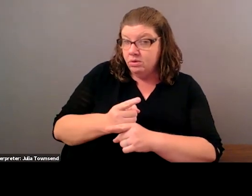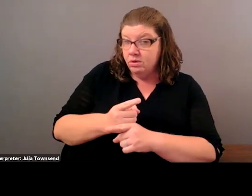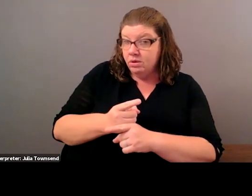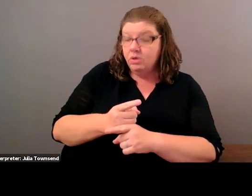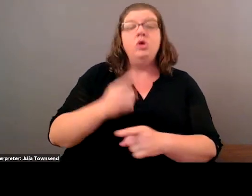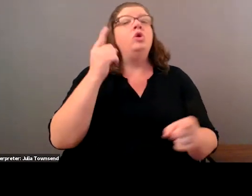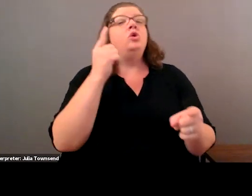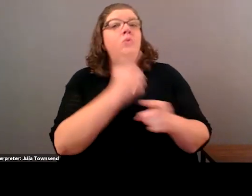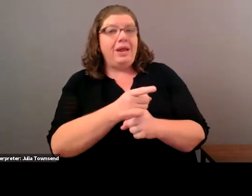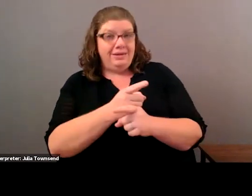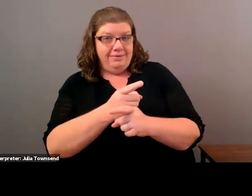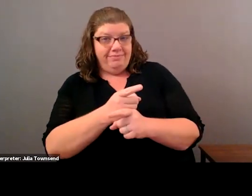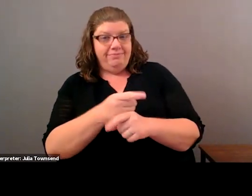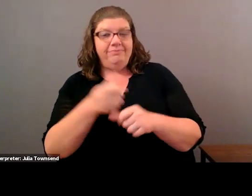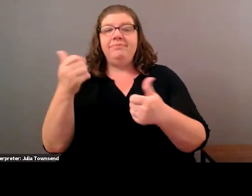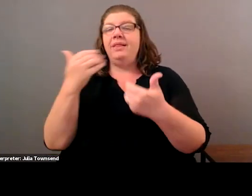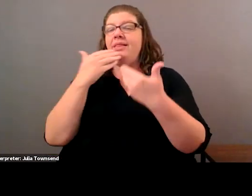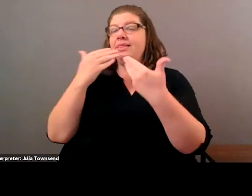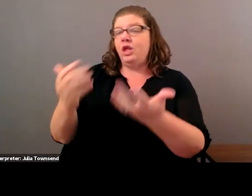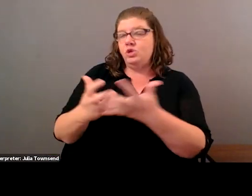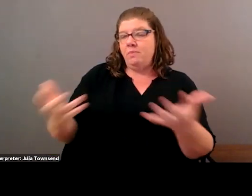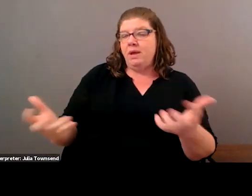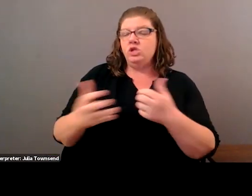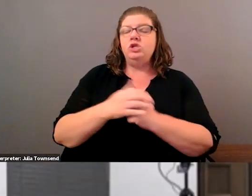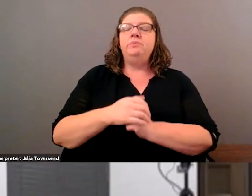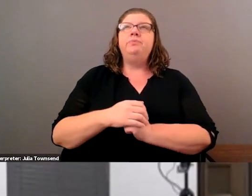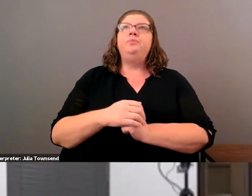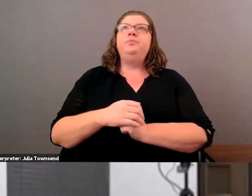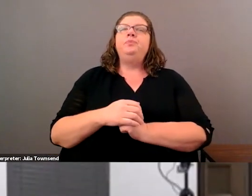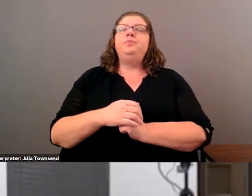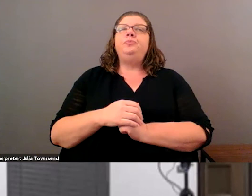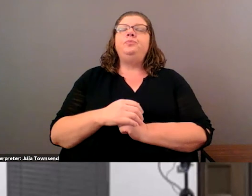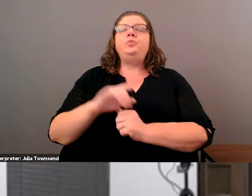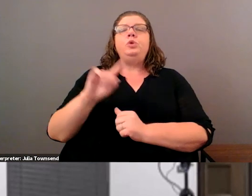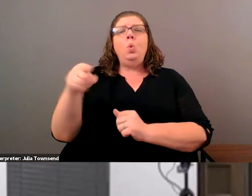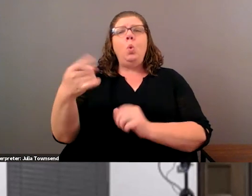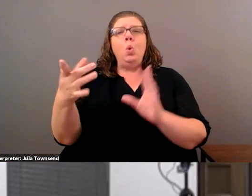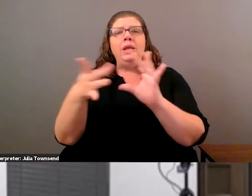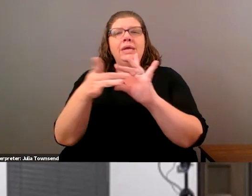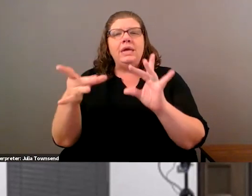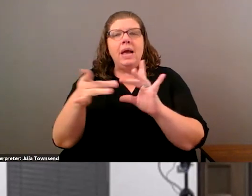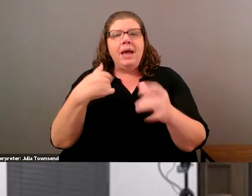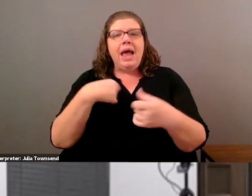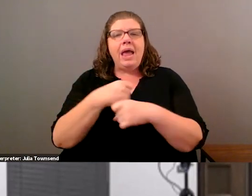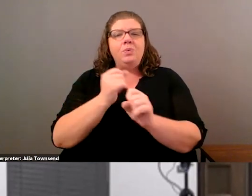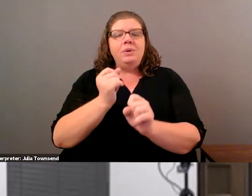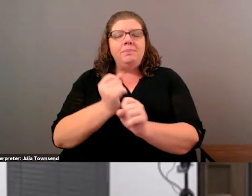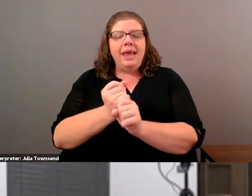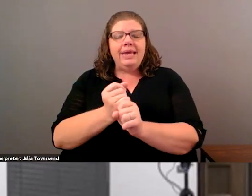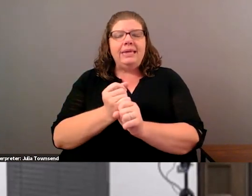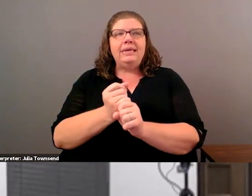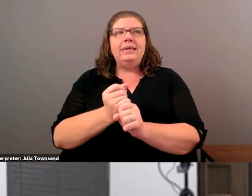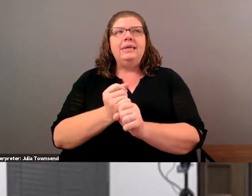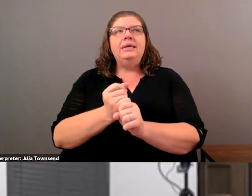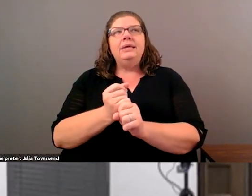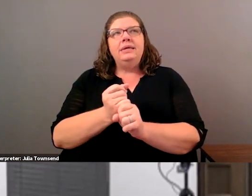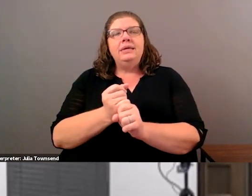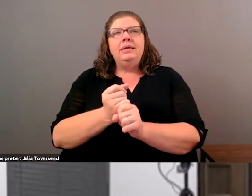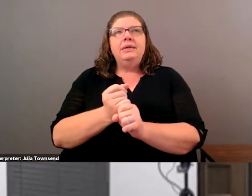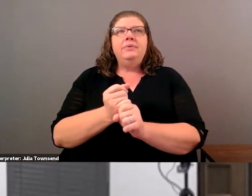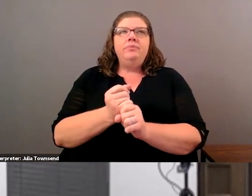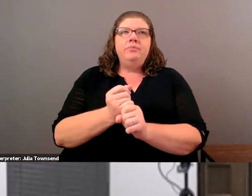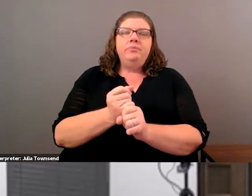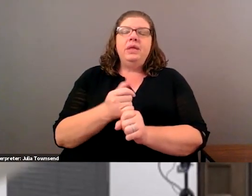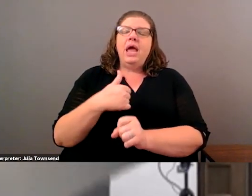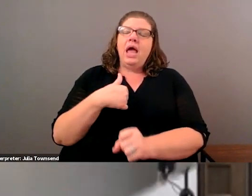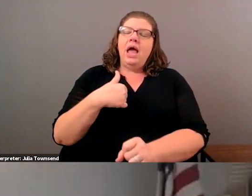correct. Thank you so much. The only comment I would make, Ms. Chate, is that I